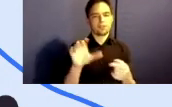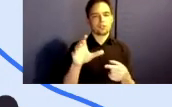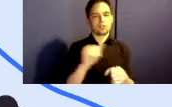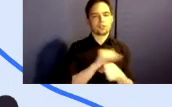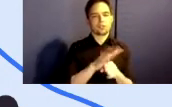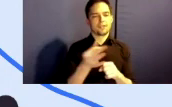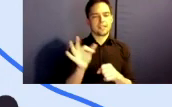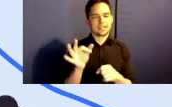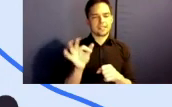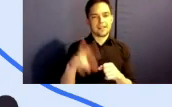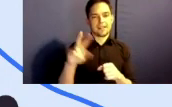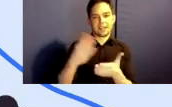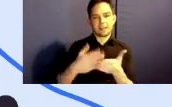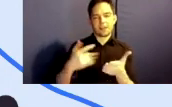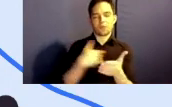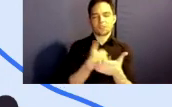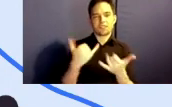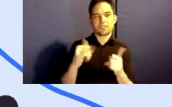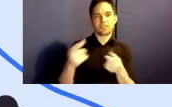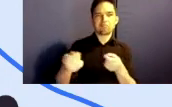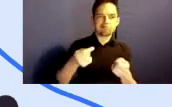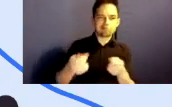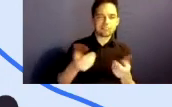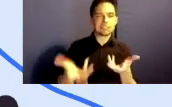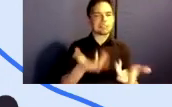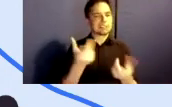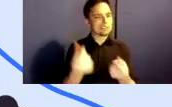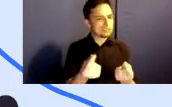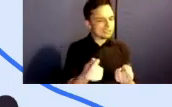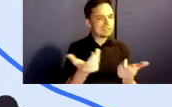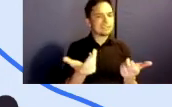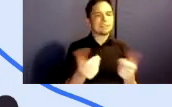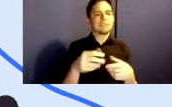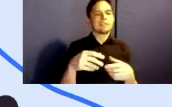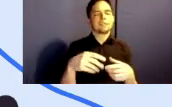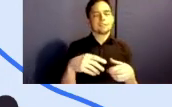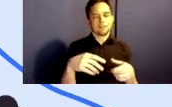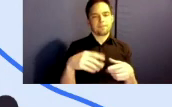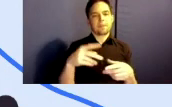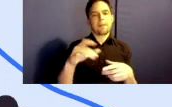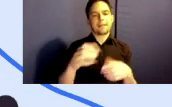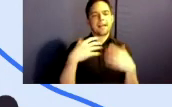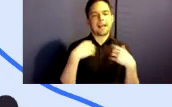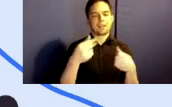is something we're still wrestling with when we think about global health and the humanitarian sector.